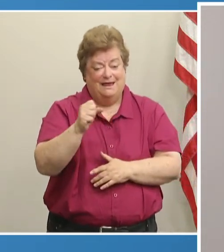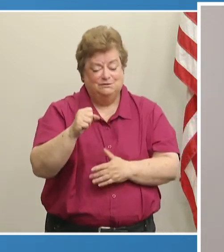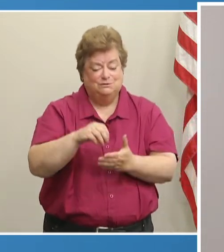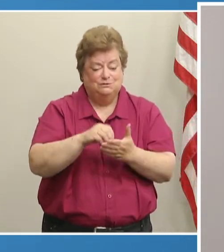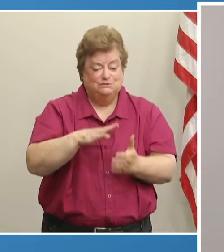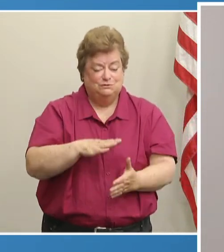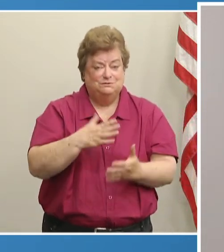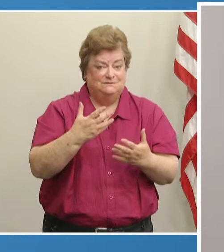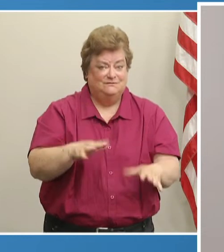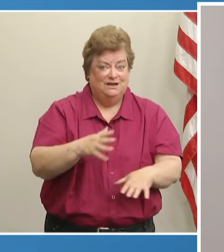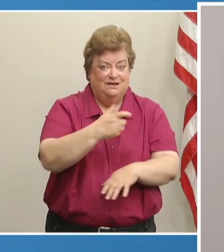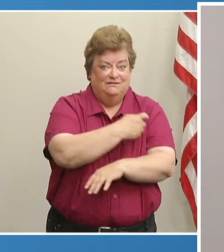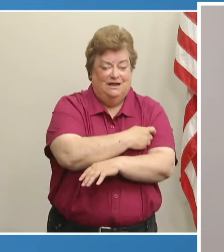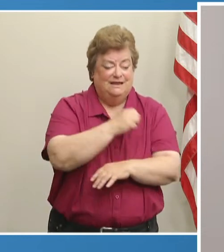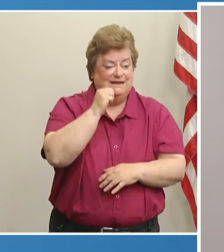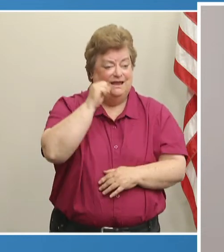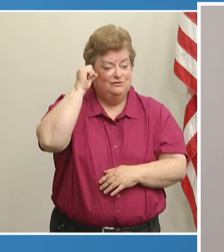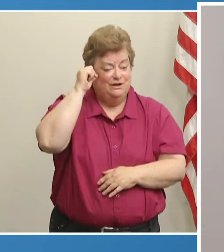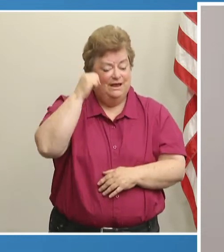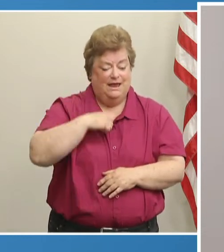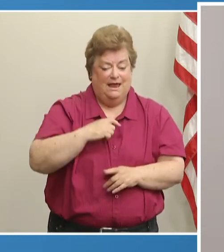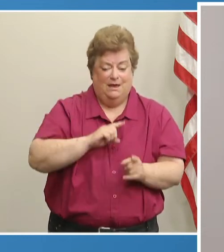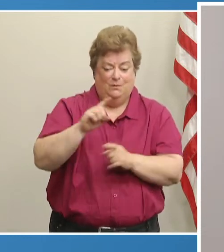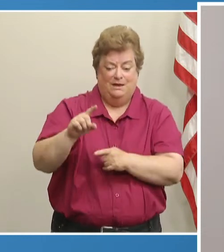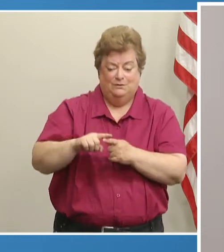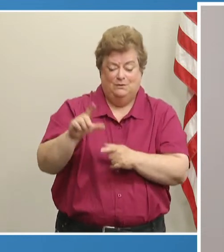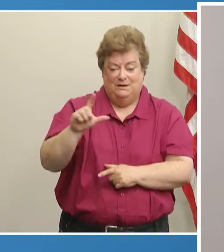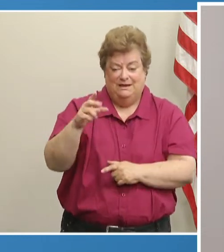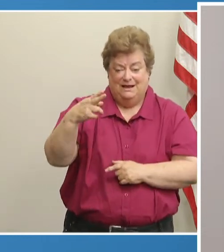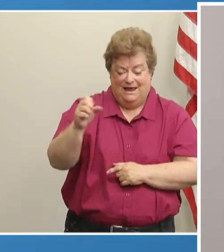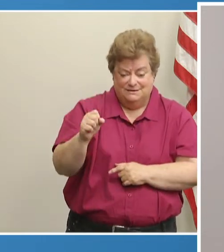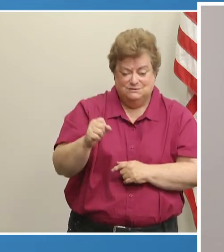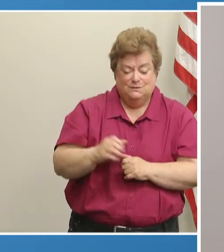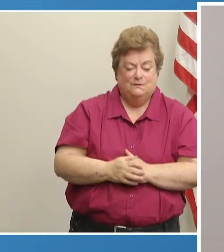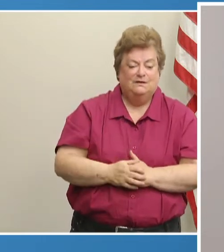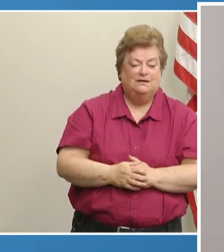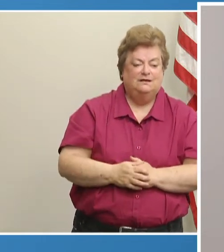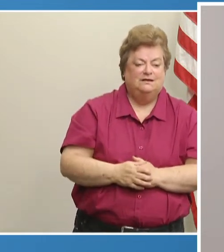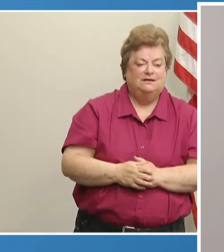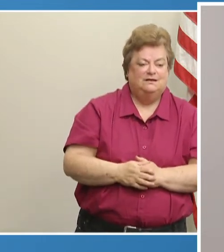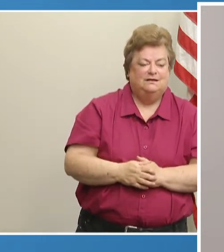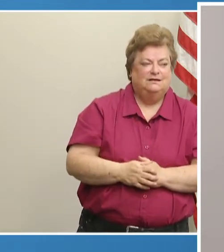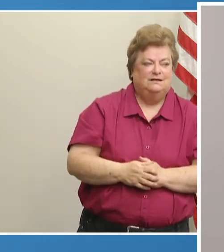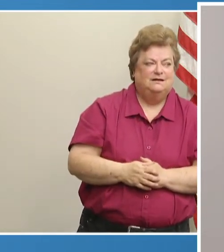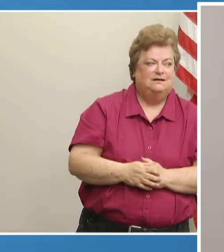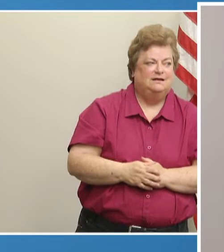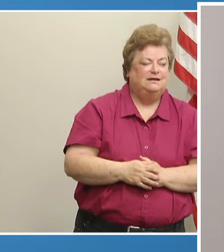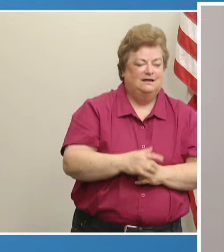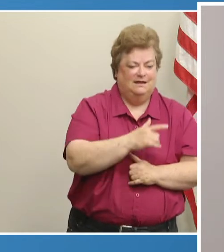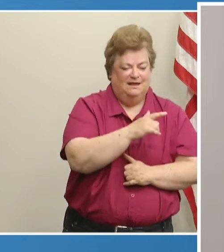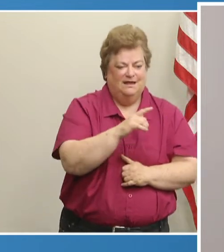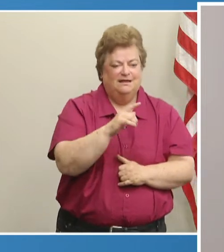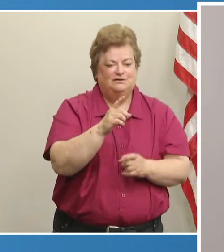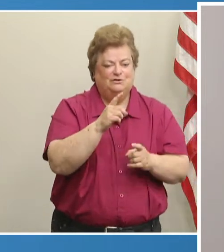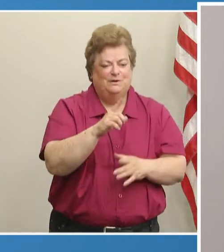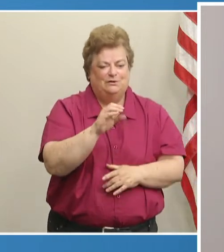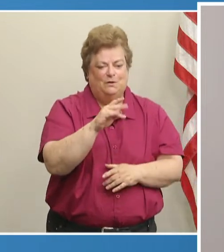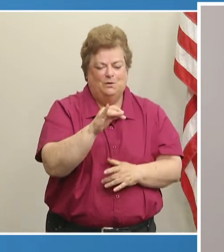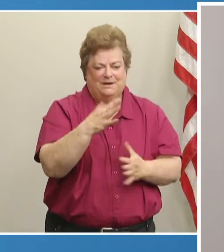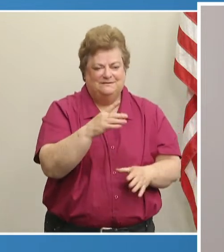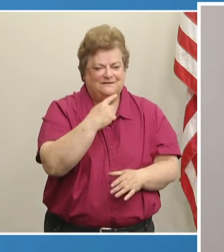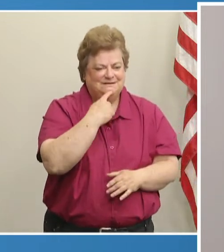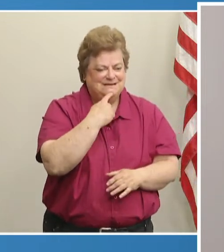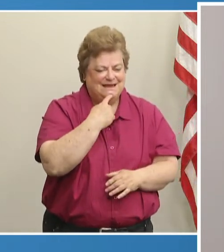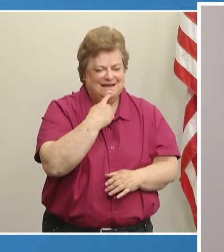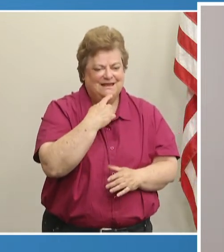be vaccinated. In fact, yesterday I was at Lincoln High, and I, as Director Lopez has heard us, many people say